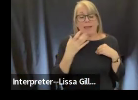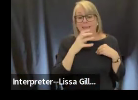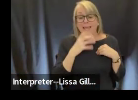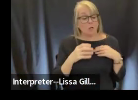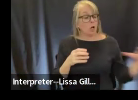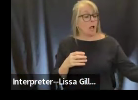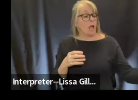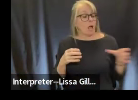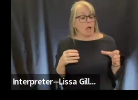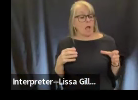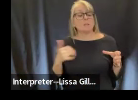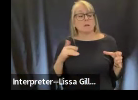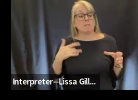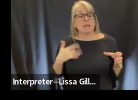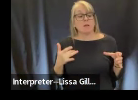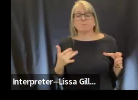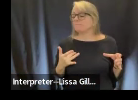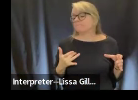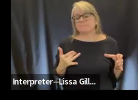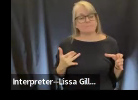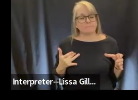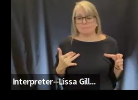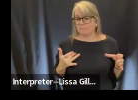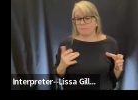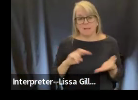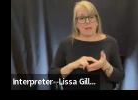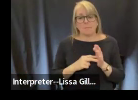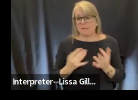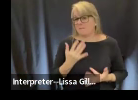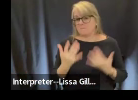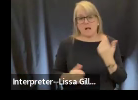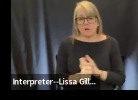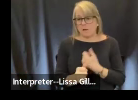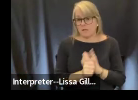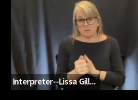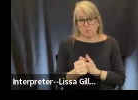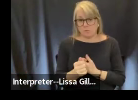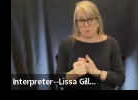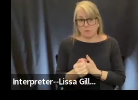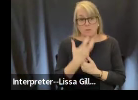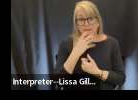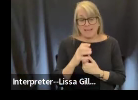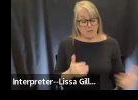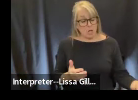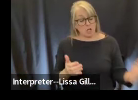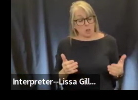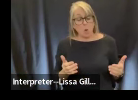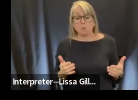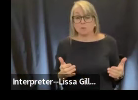to me so I can still feel it. The reality is you're creating a fire hazard by putting that heat source very close to these